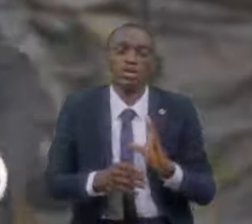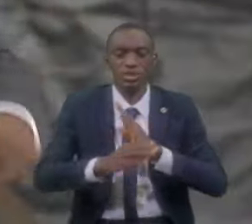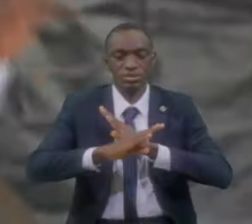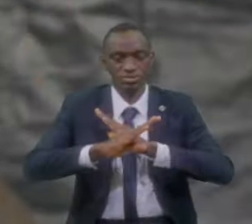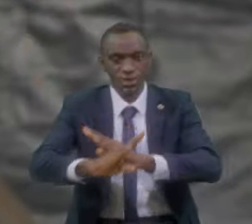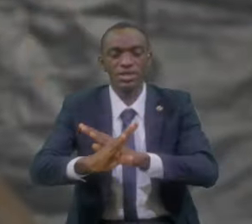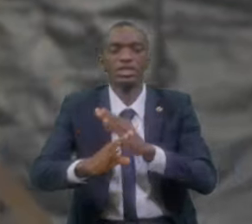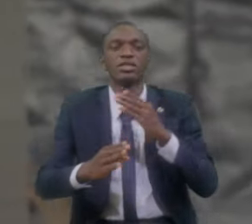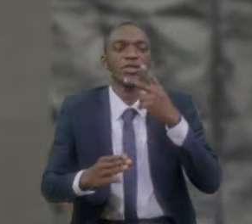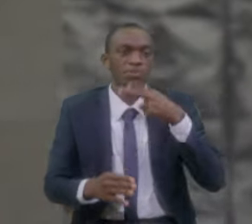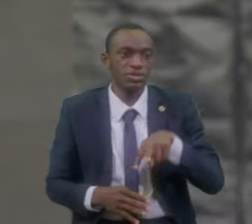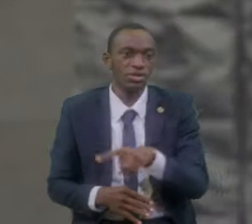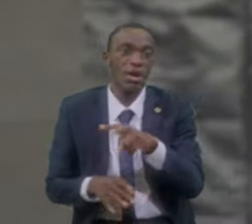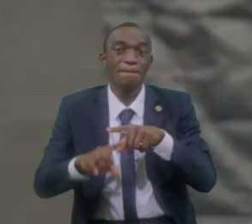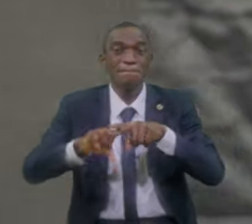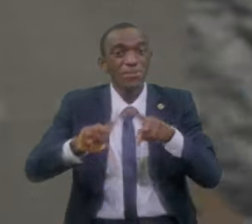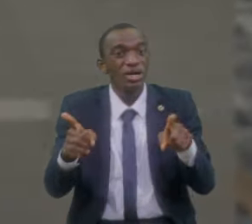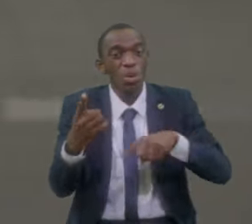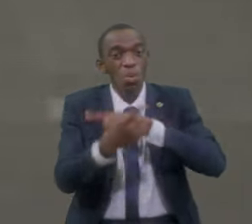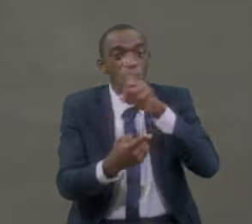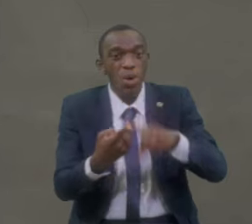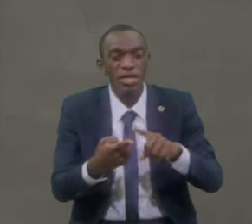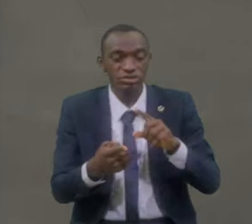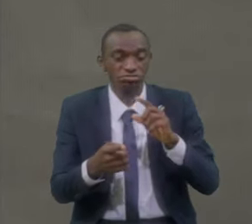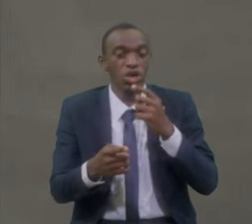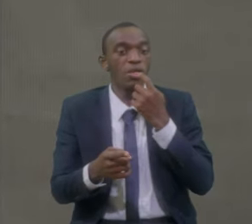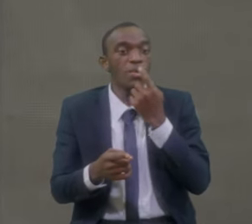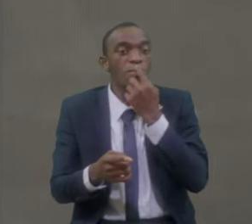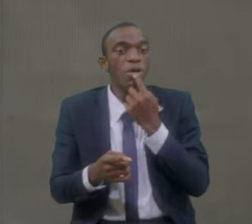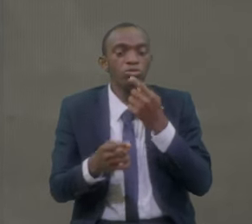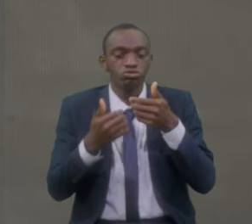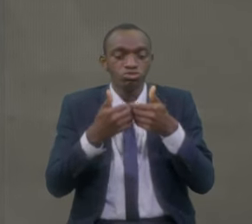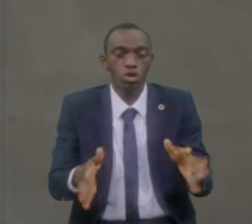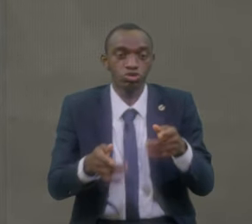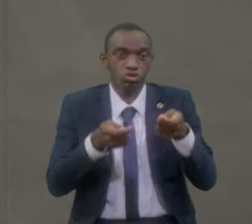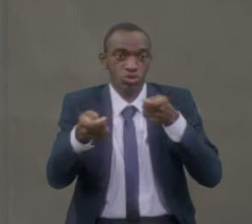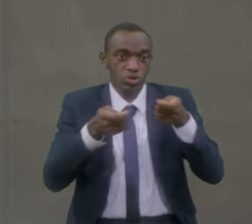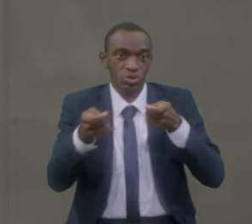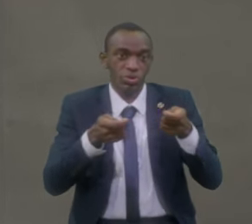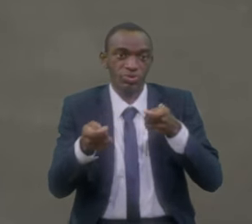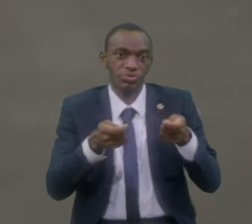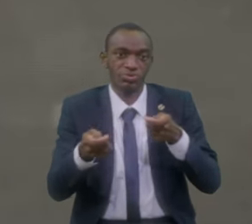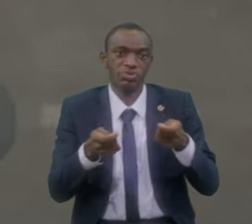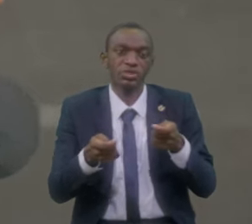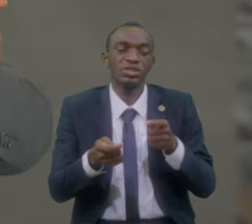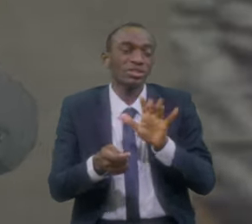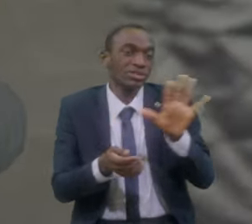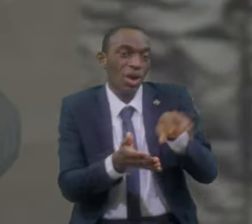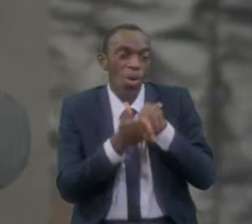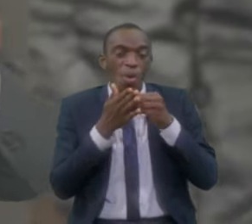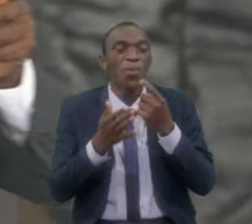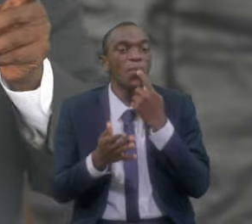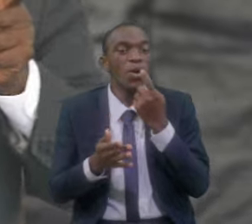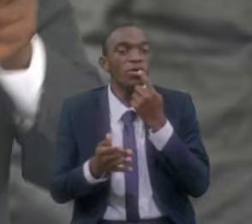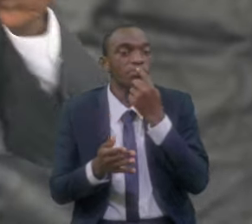when they lost control of their own mouth, of their own lips, of their